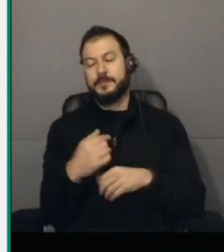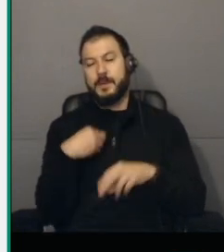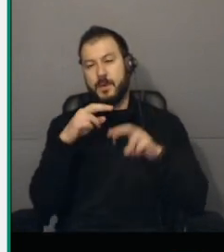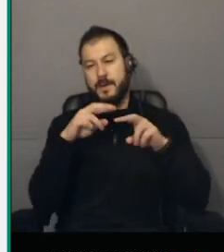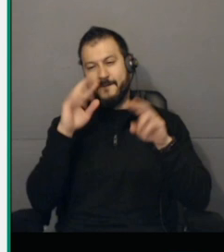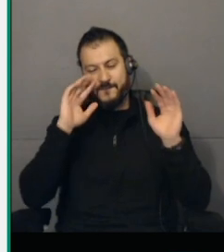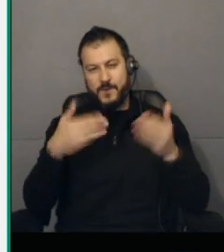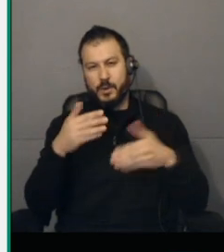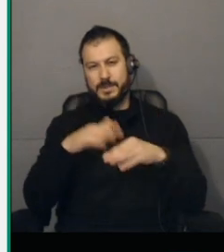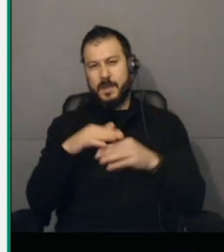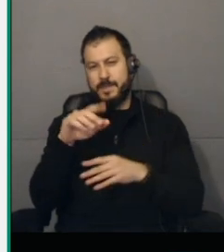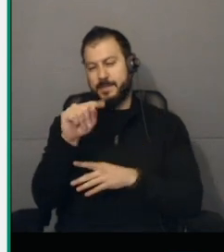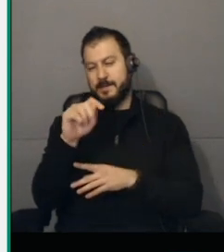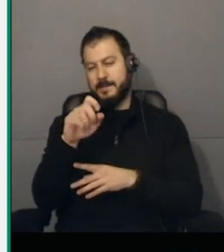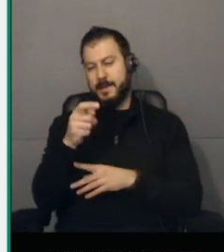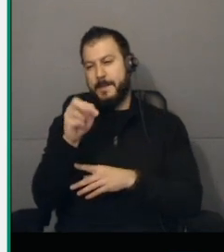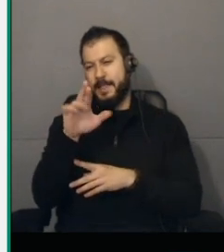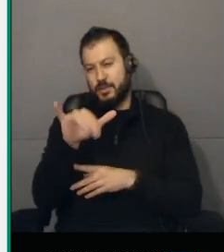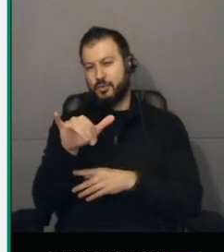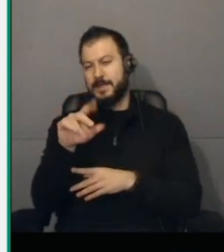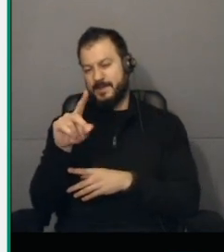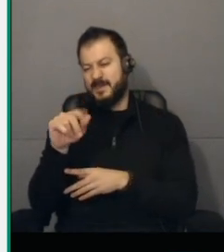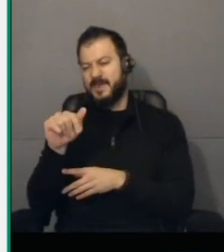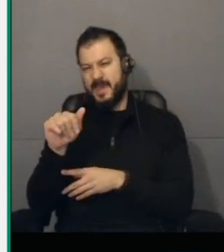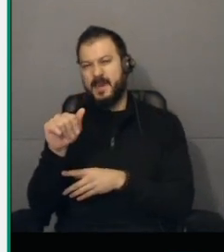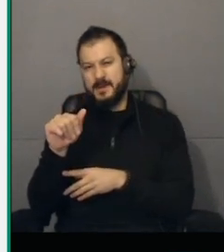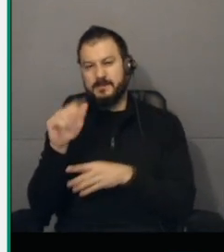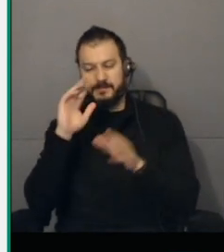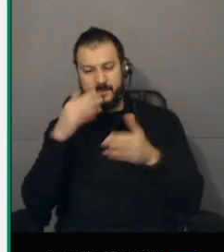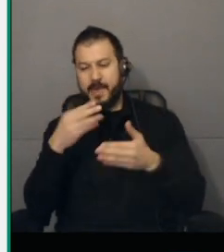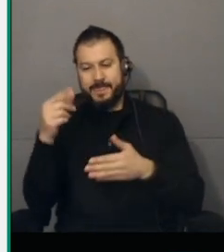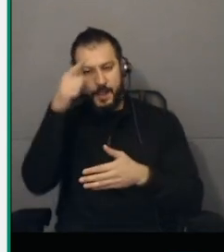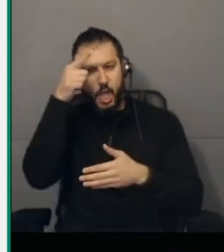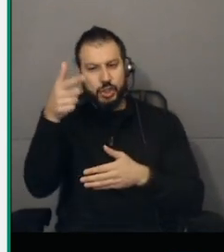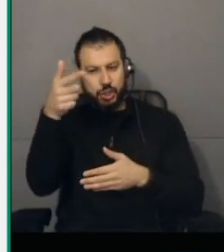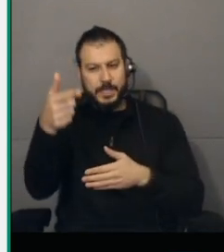the telemetry and logic portions of the system.